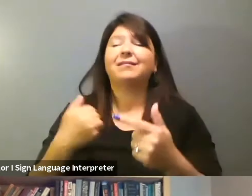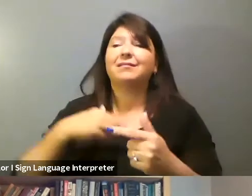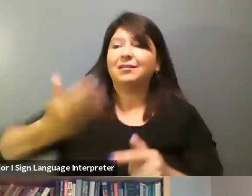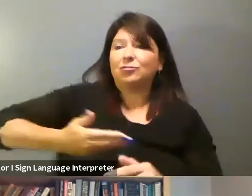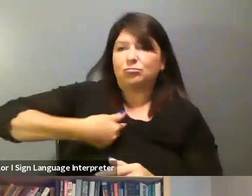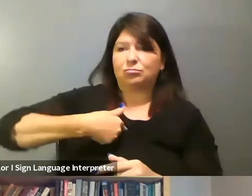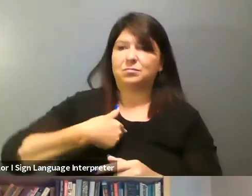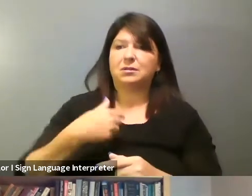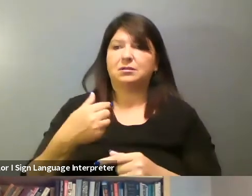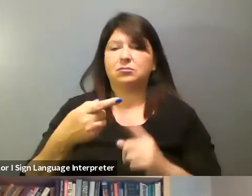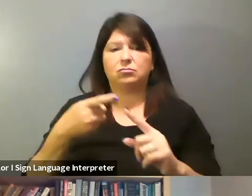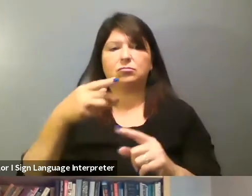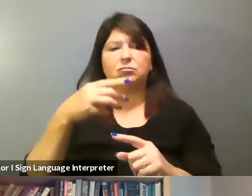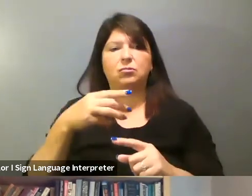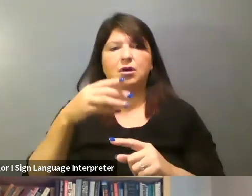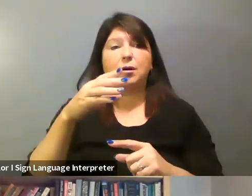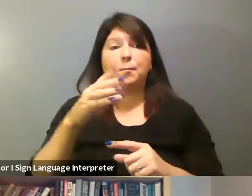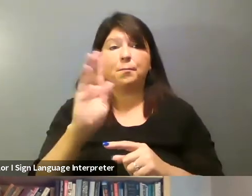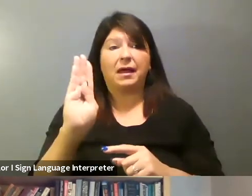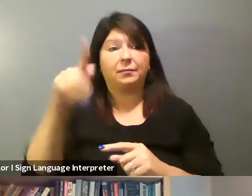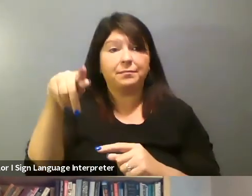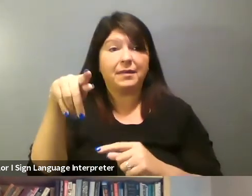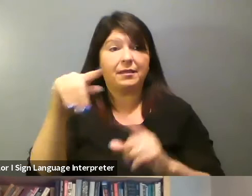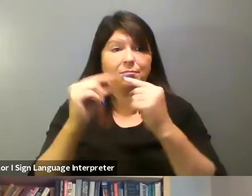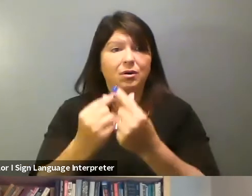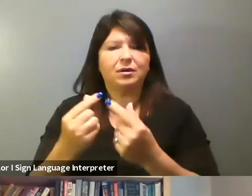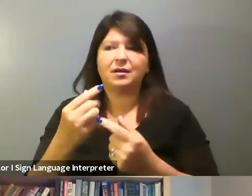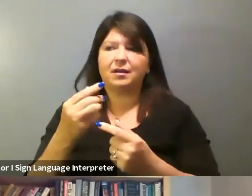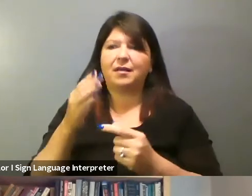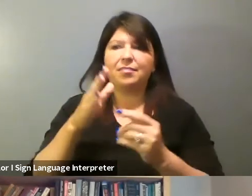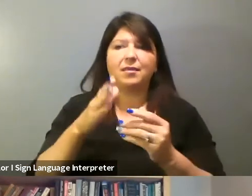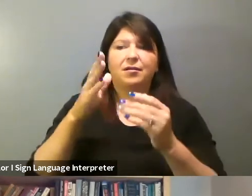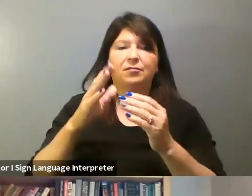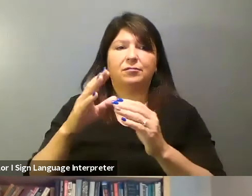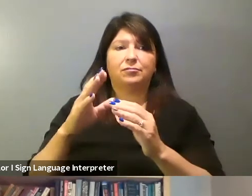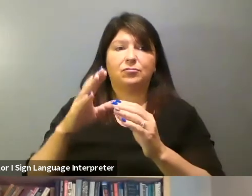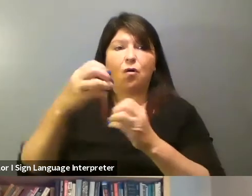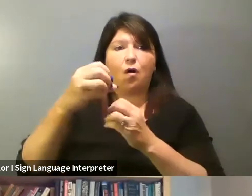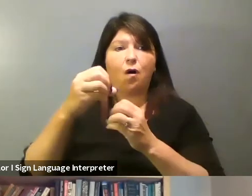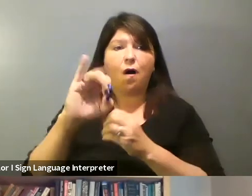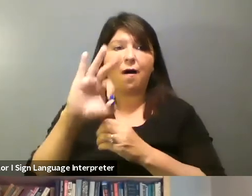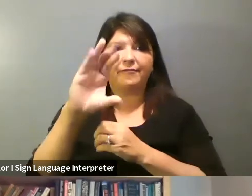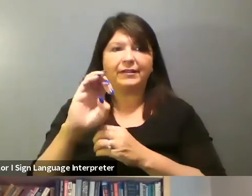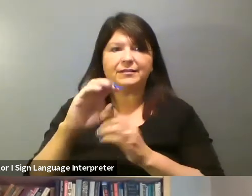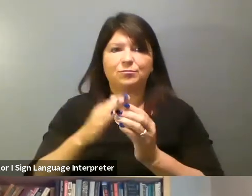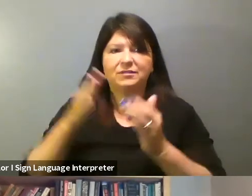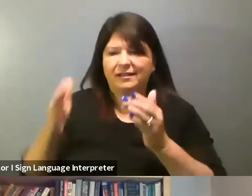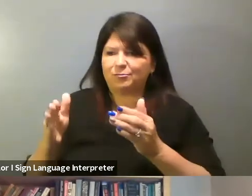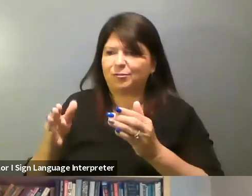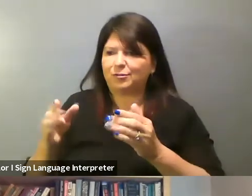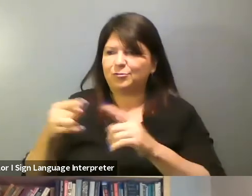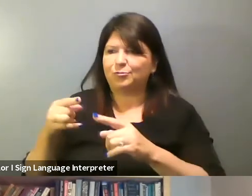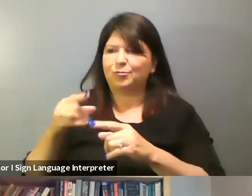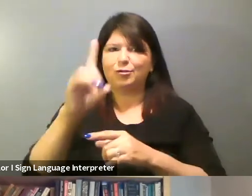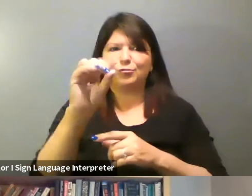And the Black Panther's office was next door to the dojo where I was taking karate lessons. So